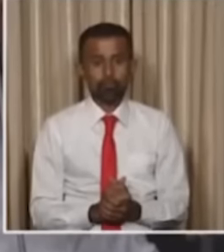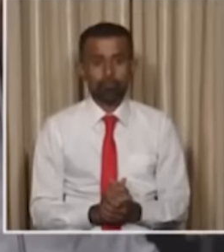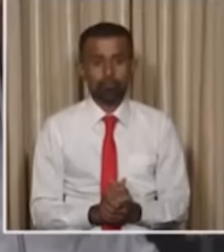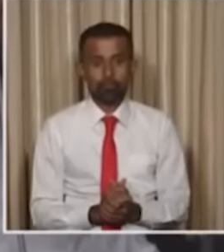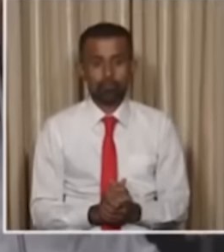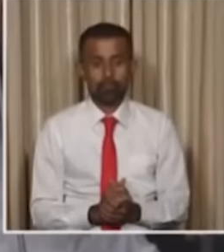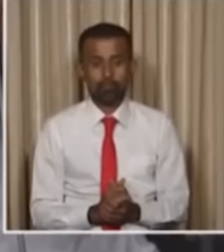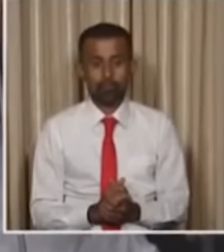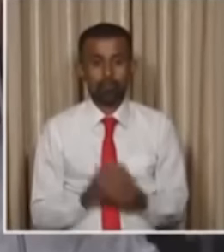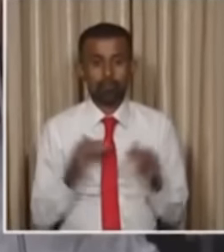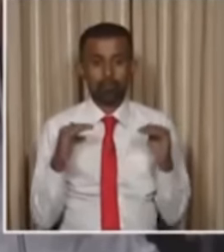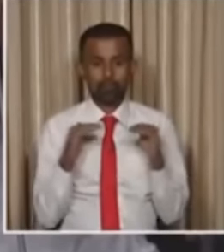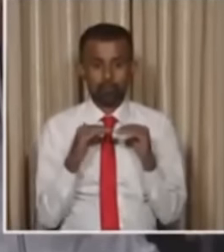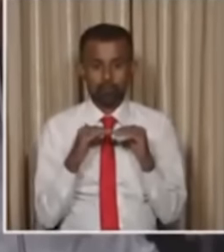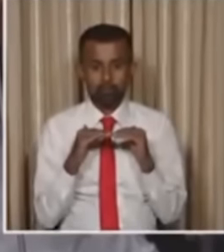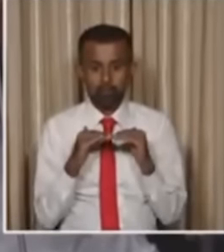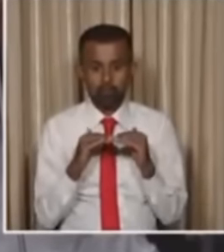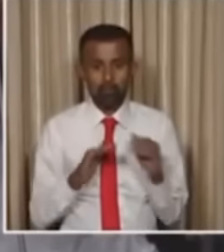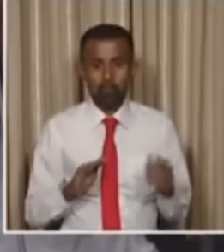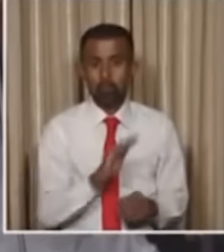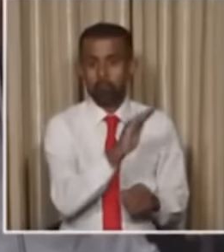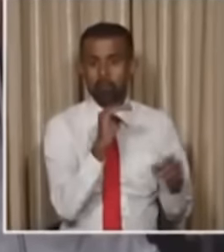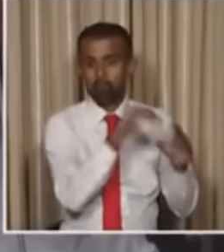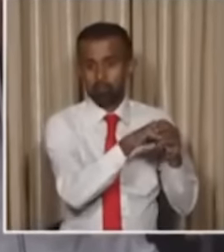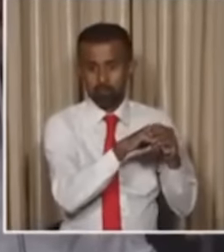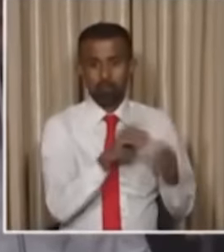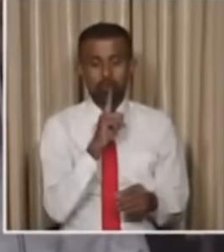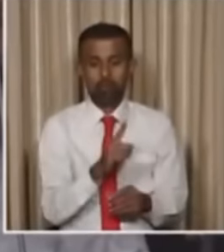this will be? So that's a very wrong interpretation.